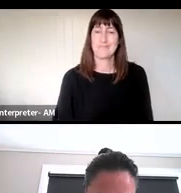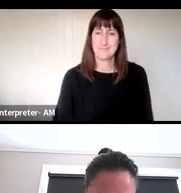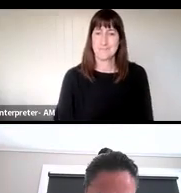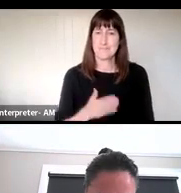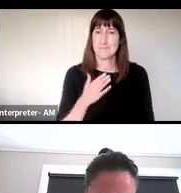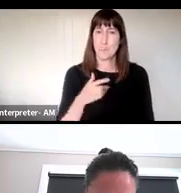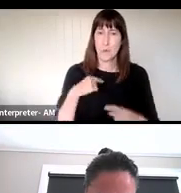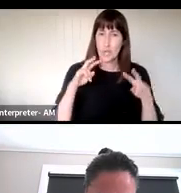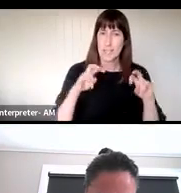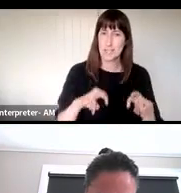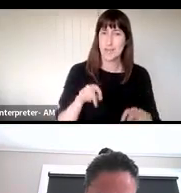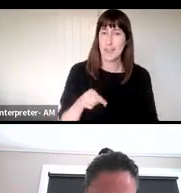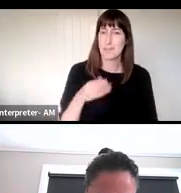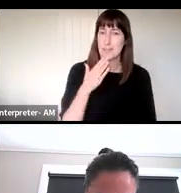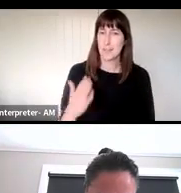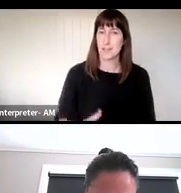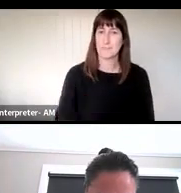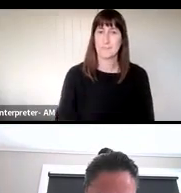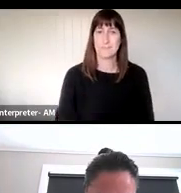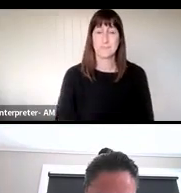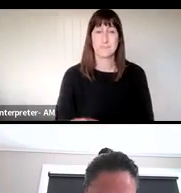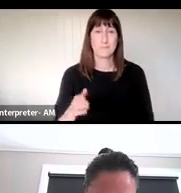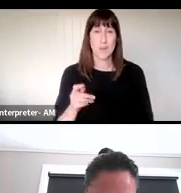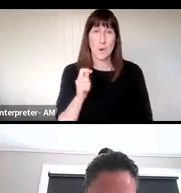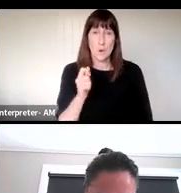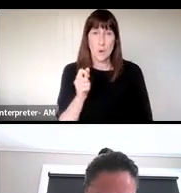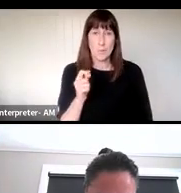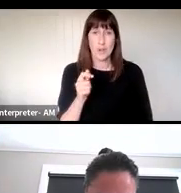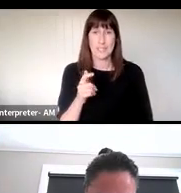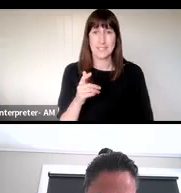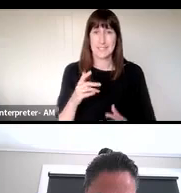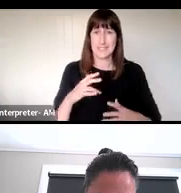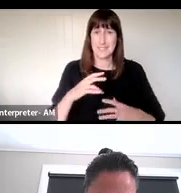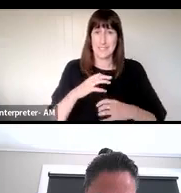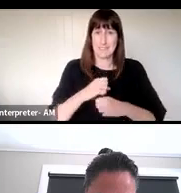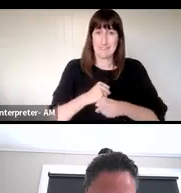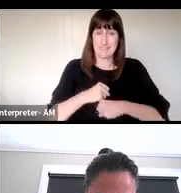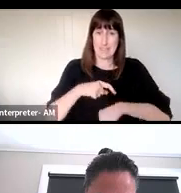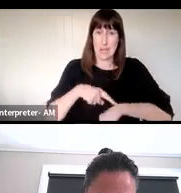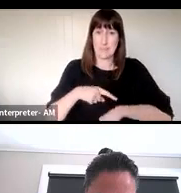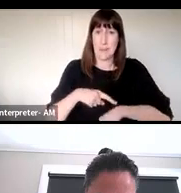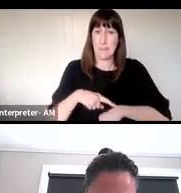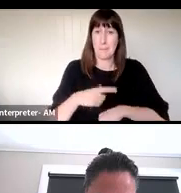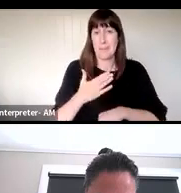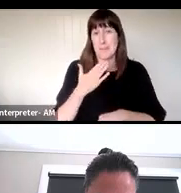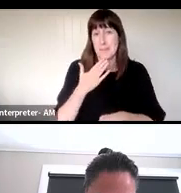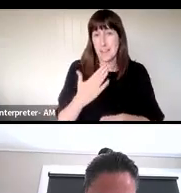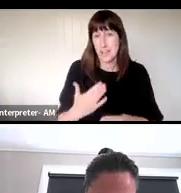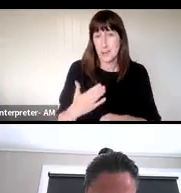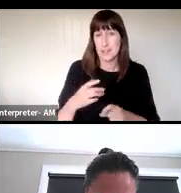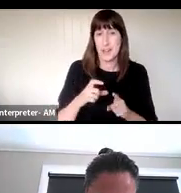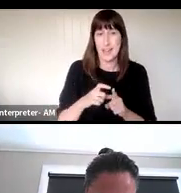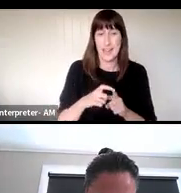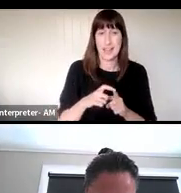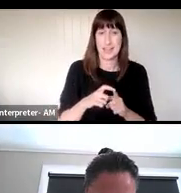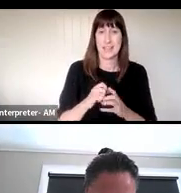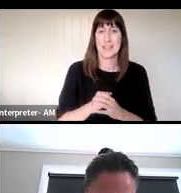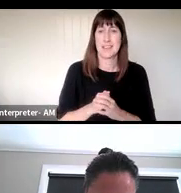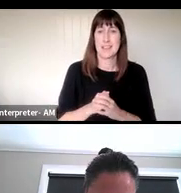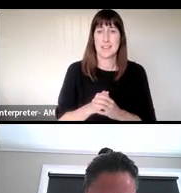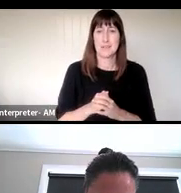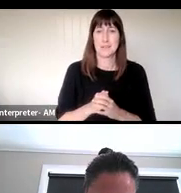If there are no other questions, we're nearly at time, Diane, anyway. Hey, thank you for that